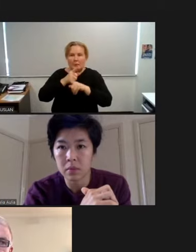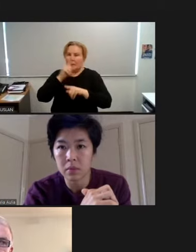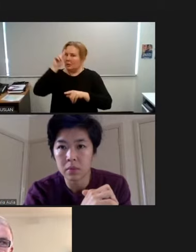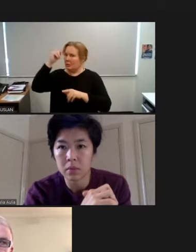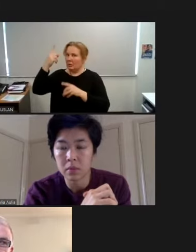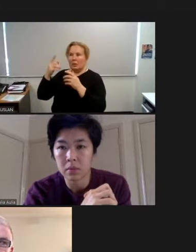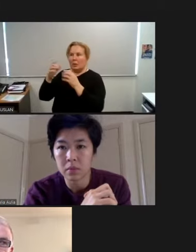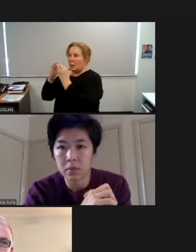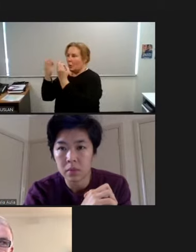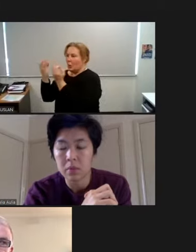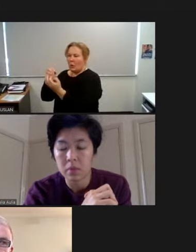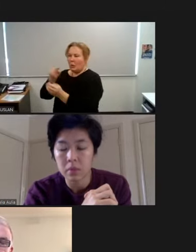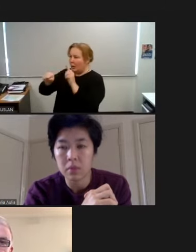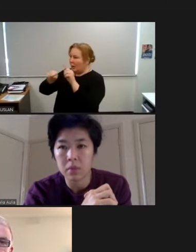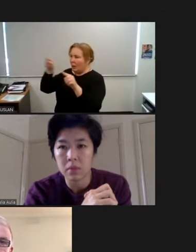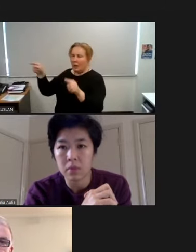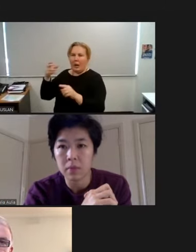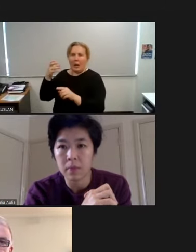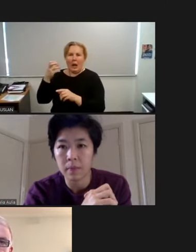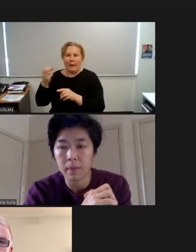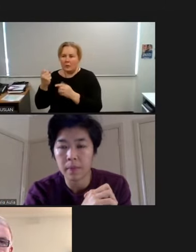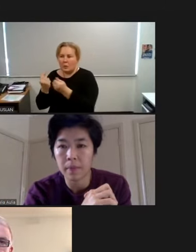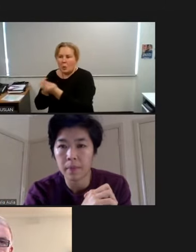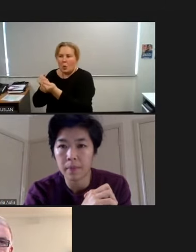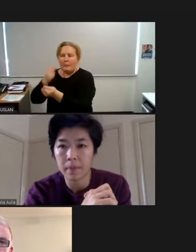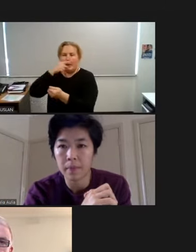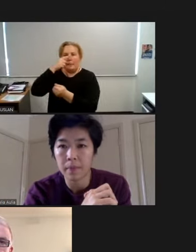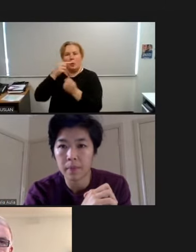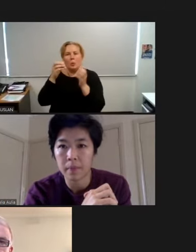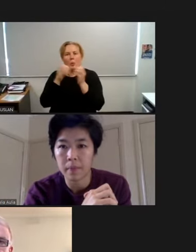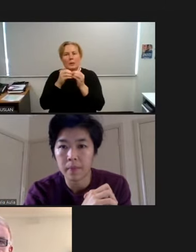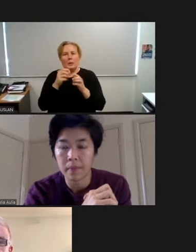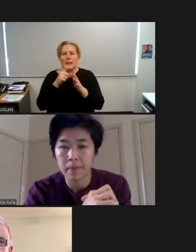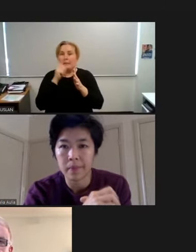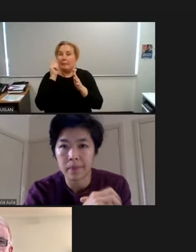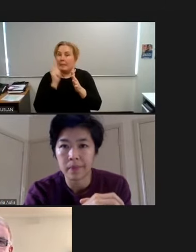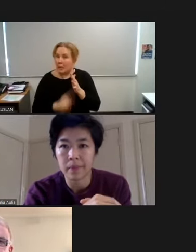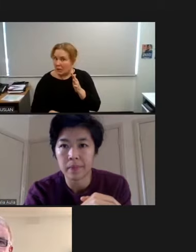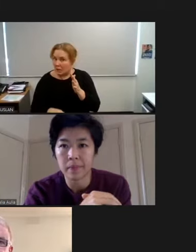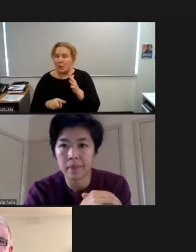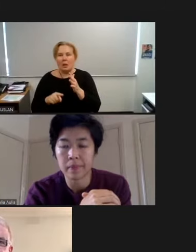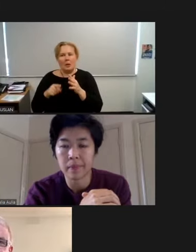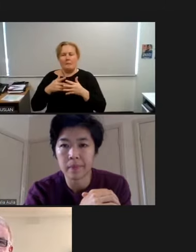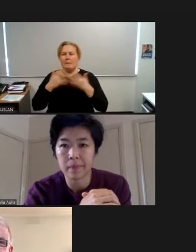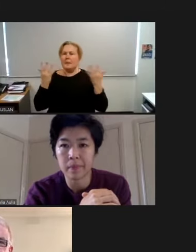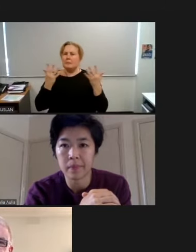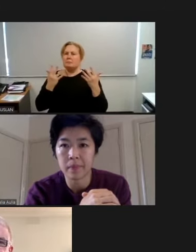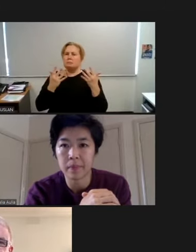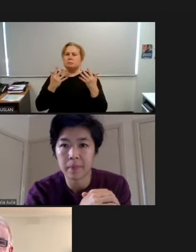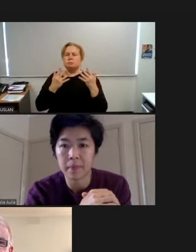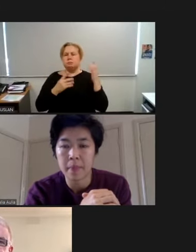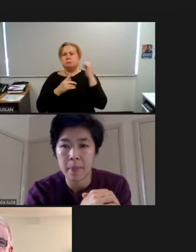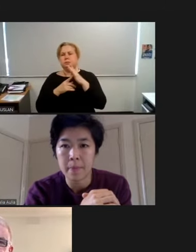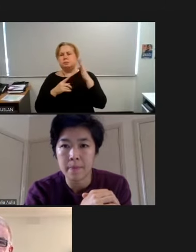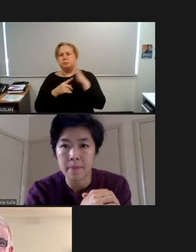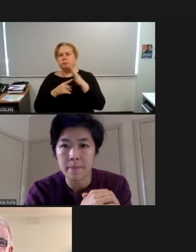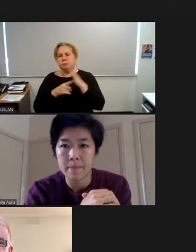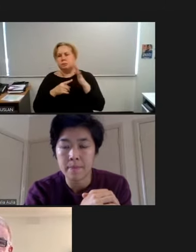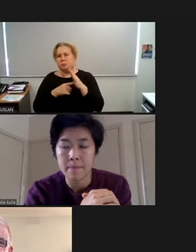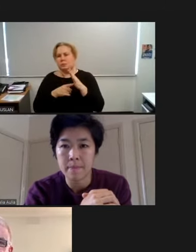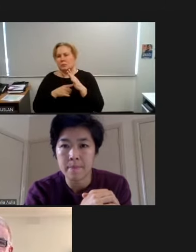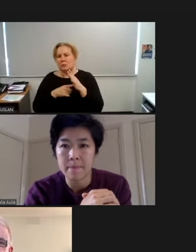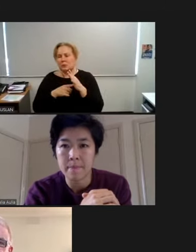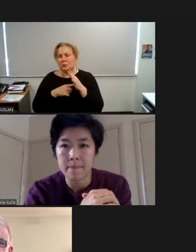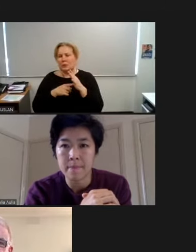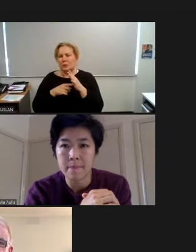this has been a really key question as well. So can I just say a big thank you, Tammy and Natalia, for stepping in today. We really appreciate it.